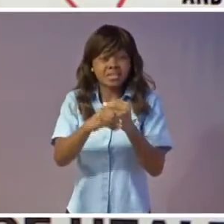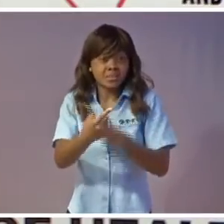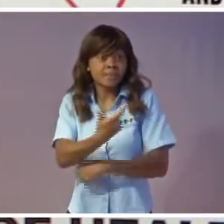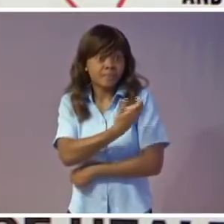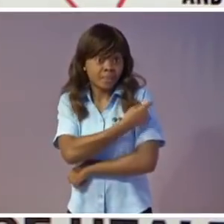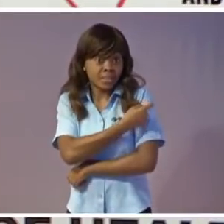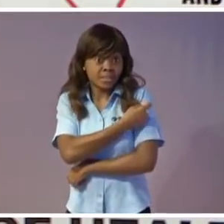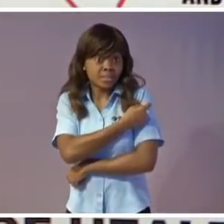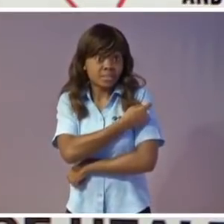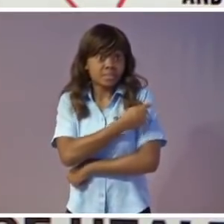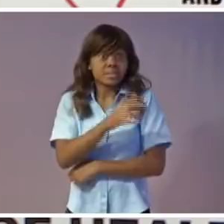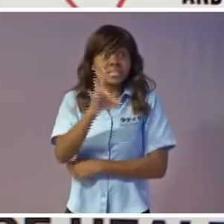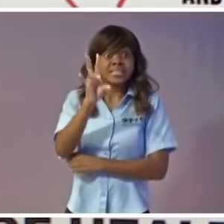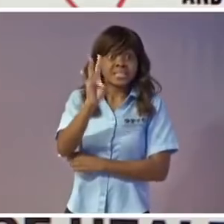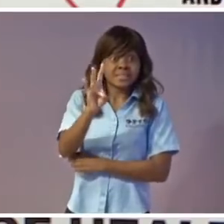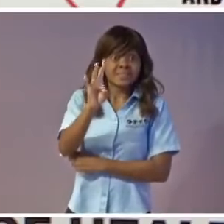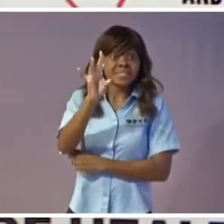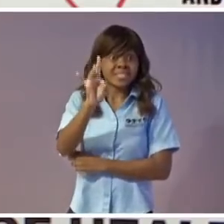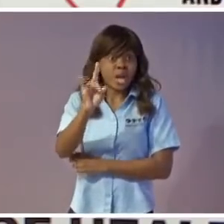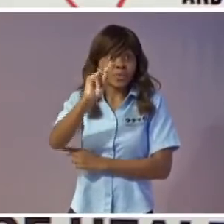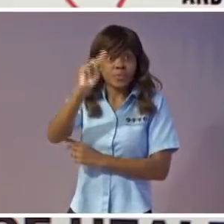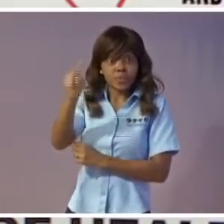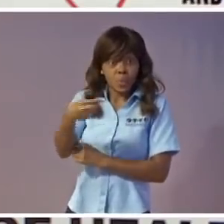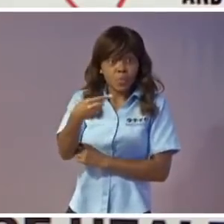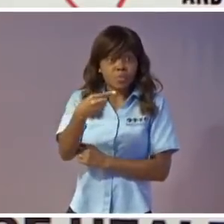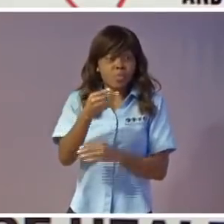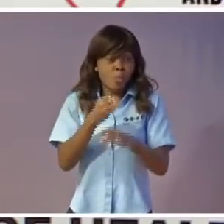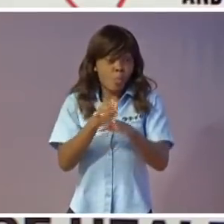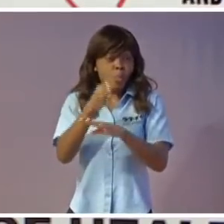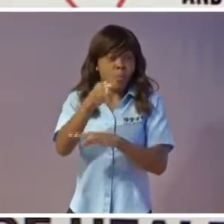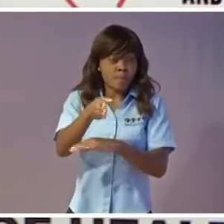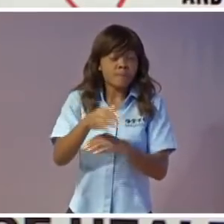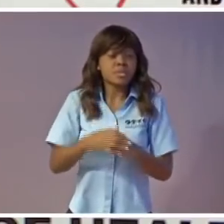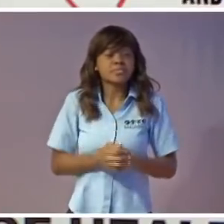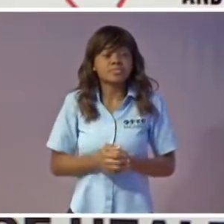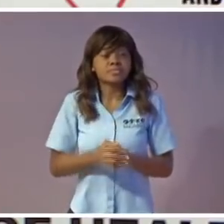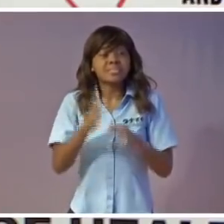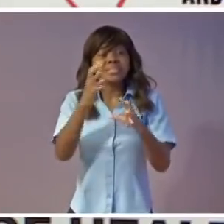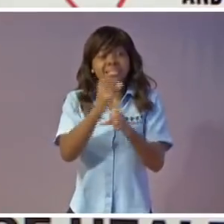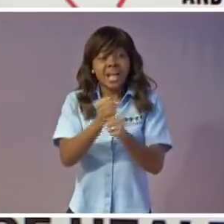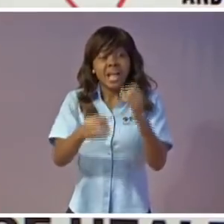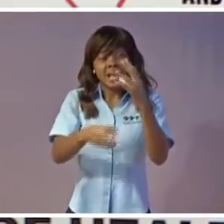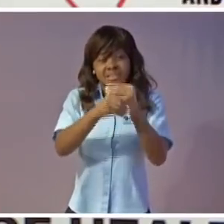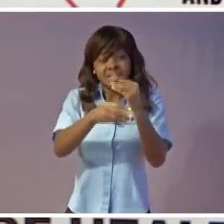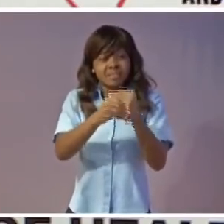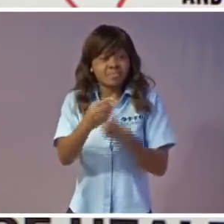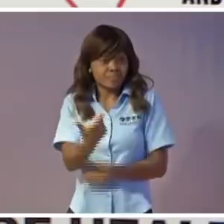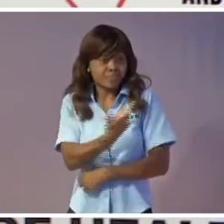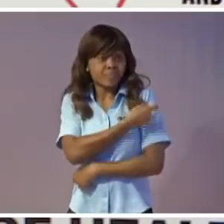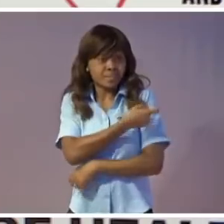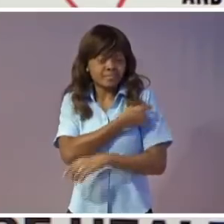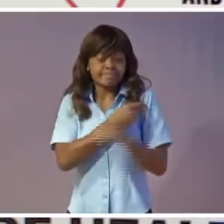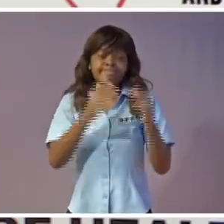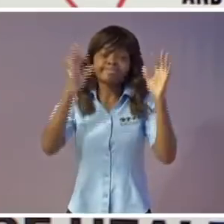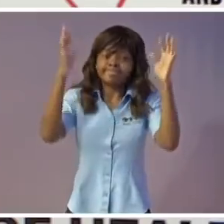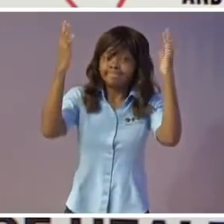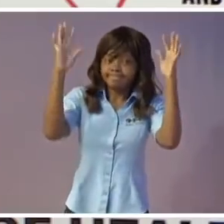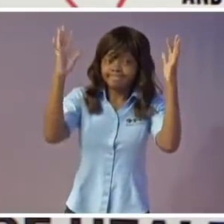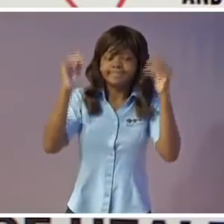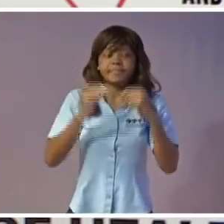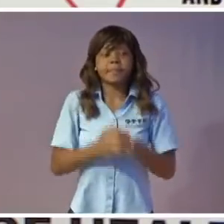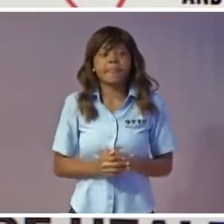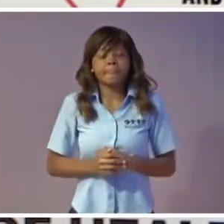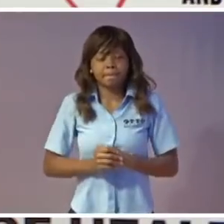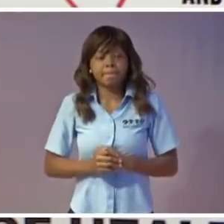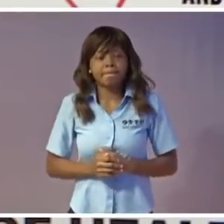76,479 persons to date, combined with when we first started the additional first dose and boosters, but